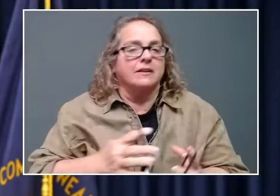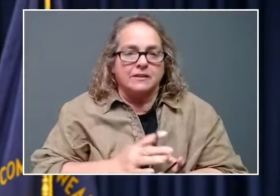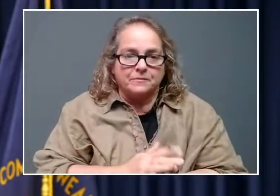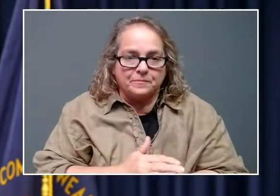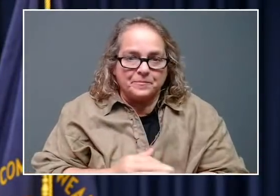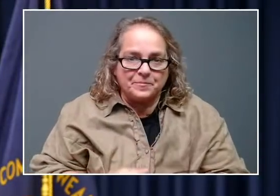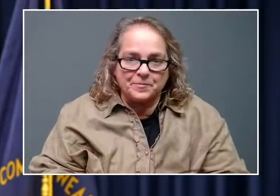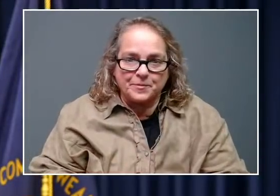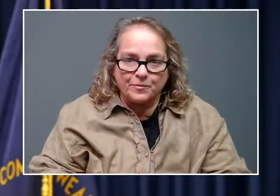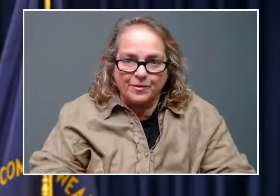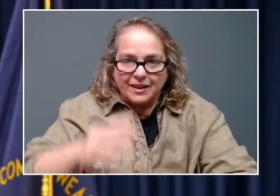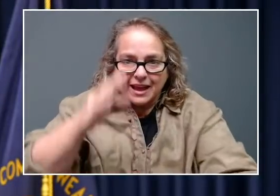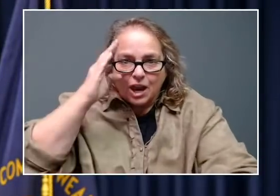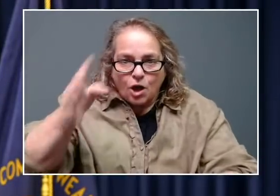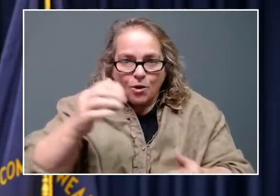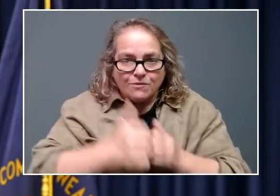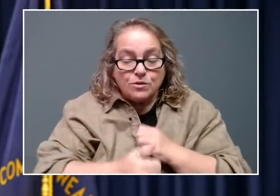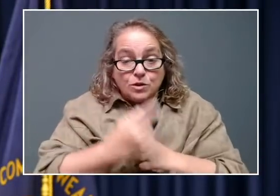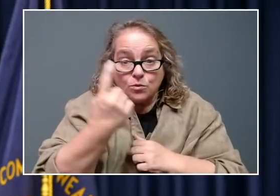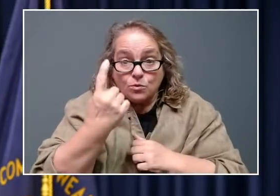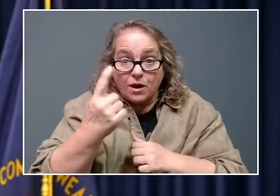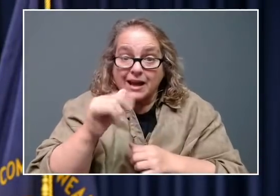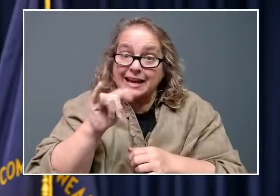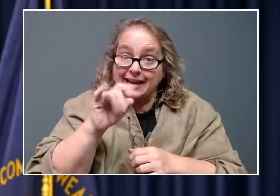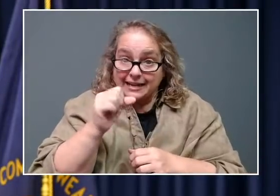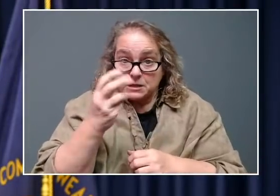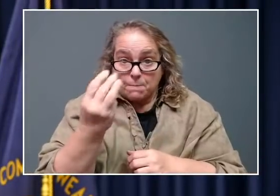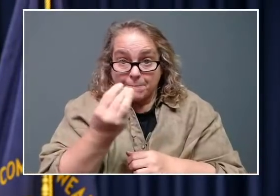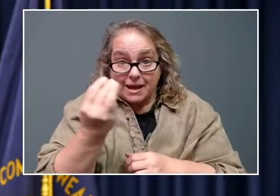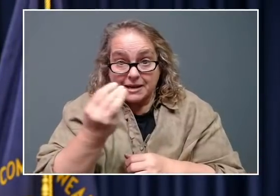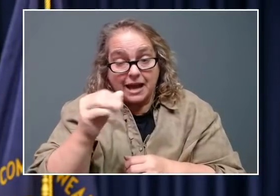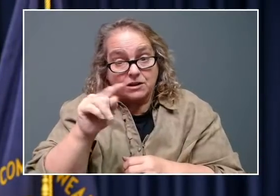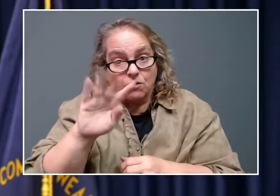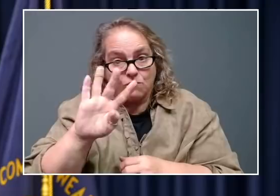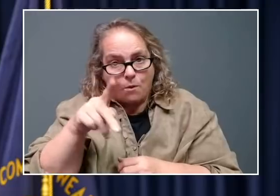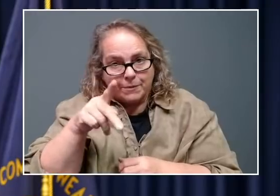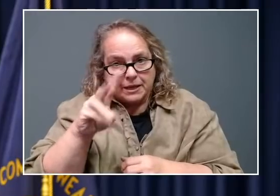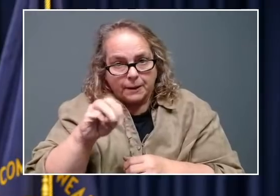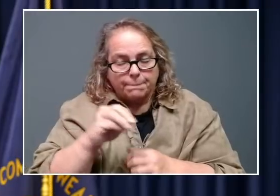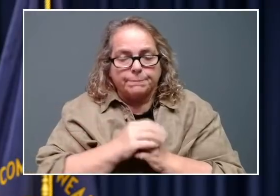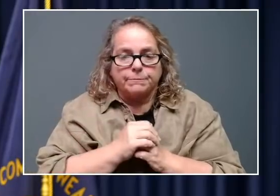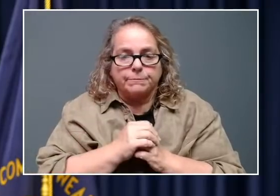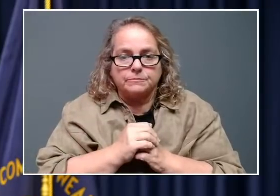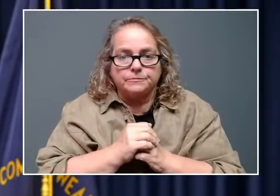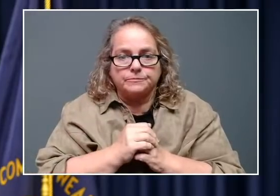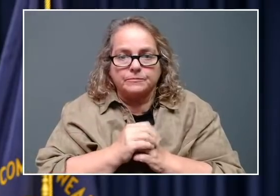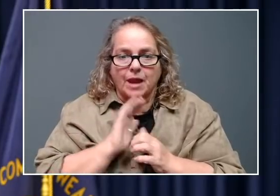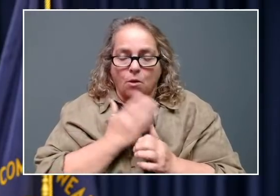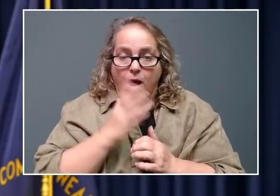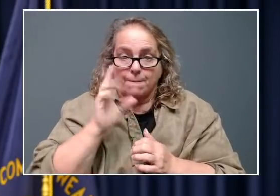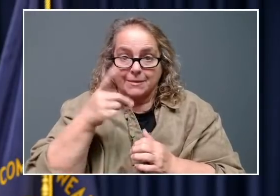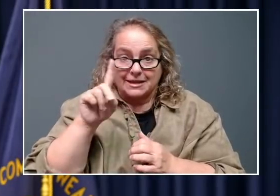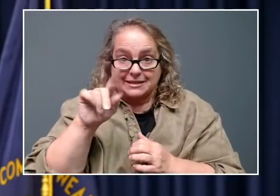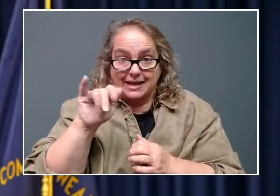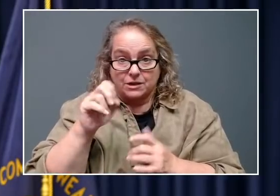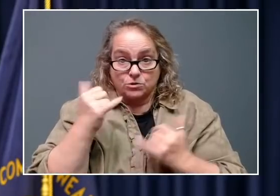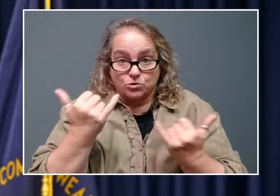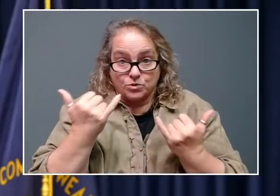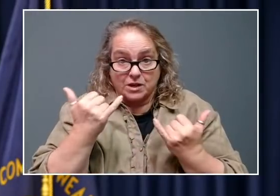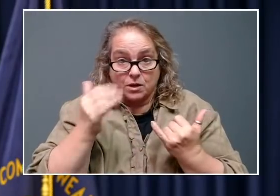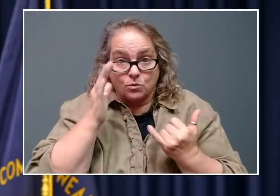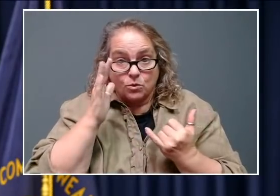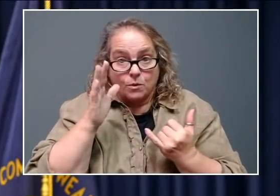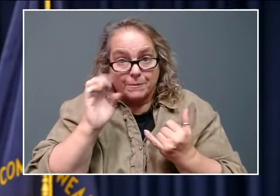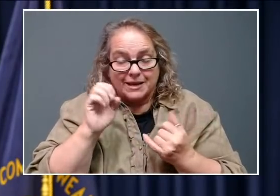Hello, everybody. It is Monday at 4 p.m. Our update today is going to be